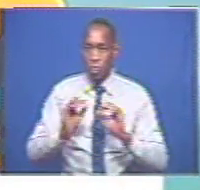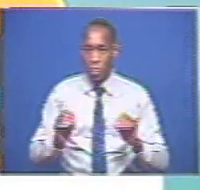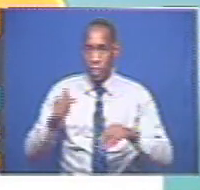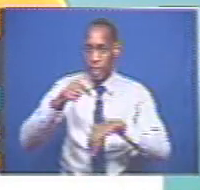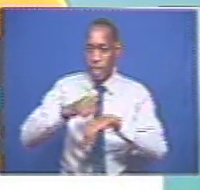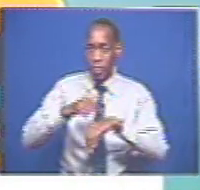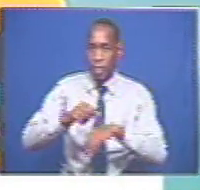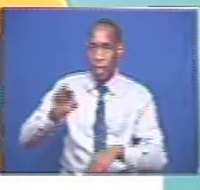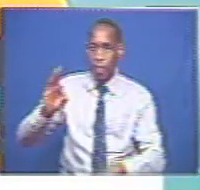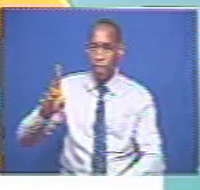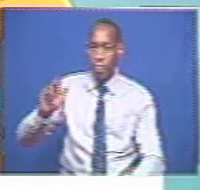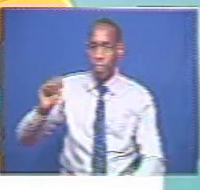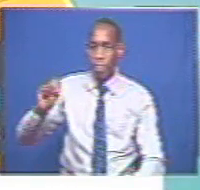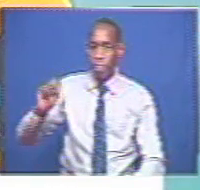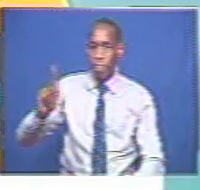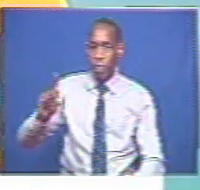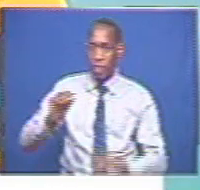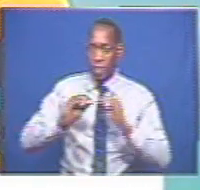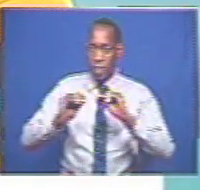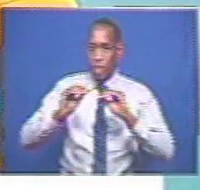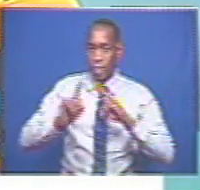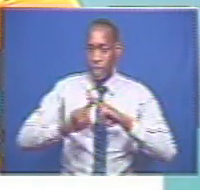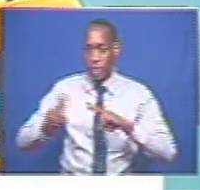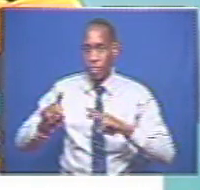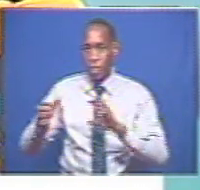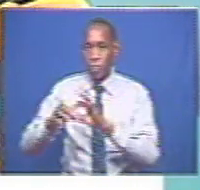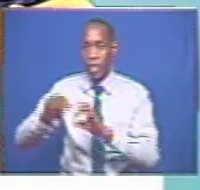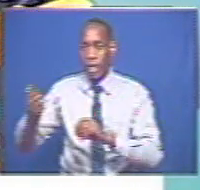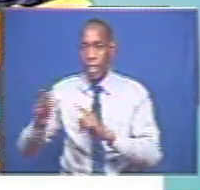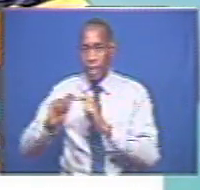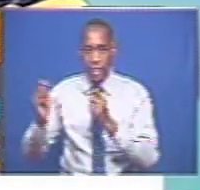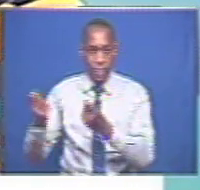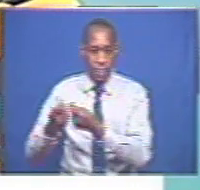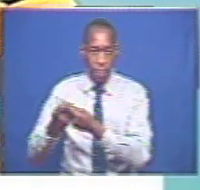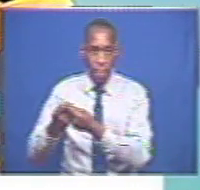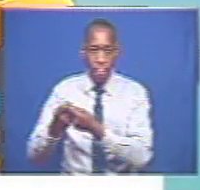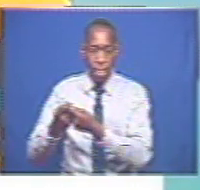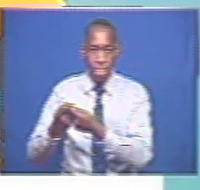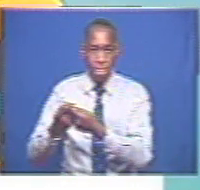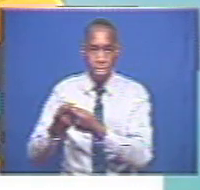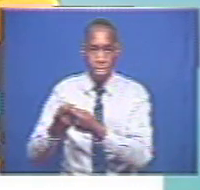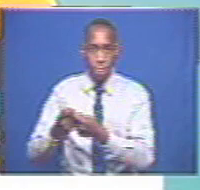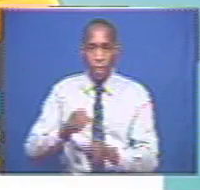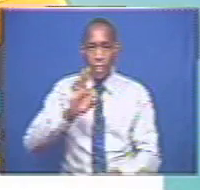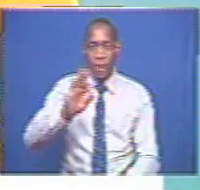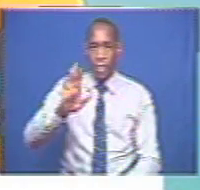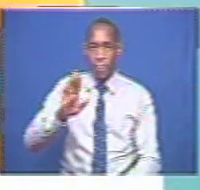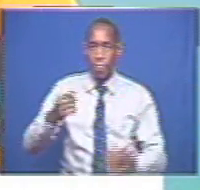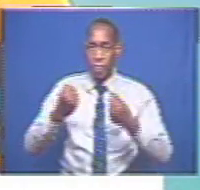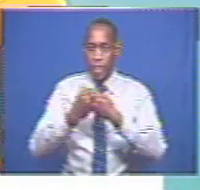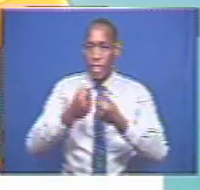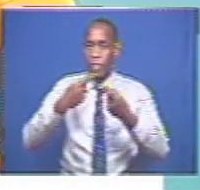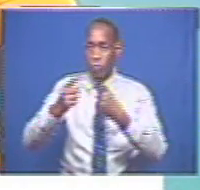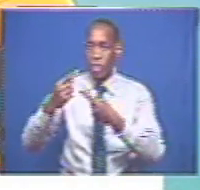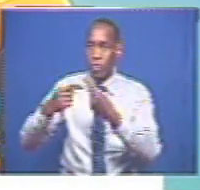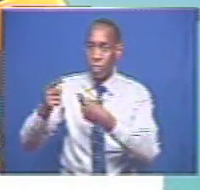Frank Nuttall disappeared in thin air and went to another team in South Africa because a 35-match unbeaten run had been broken.